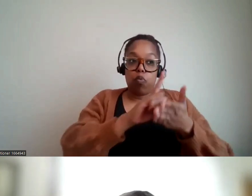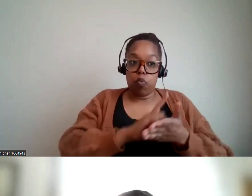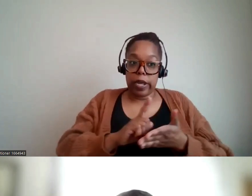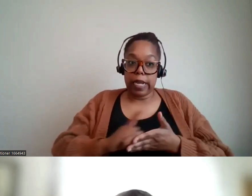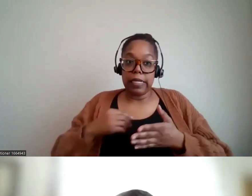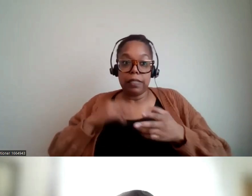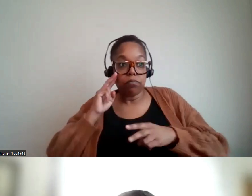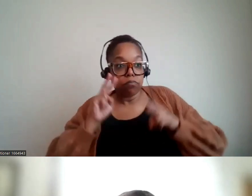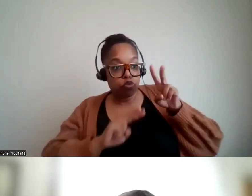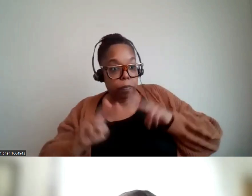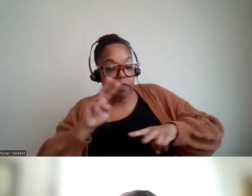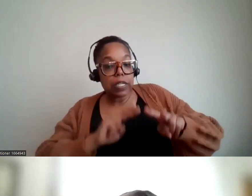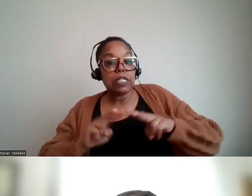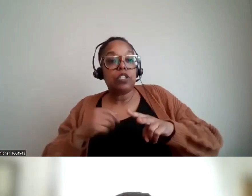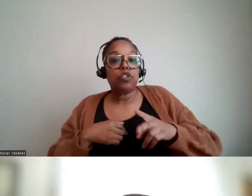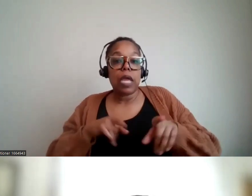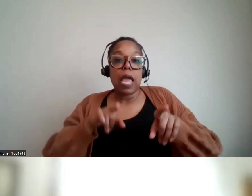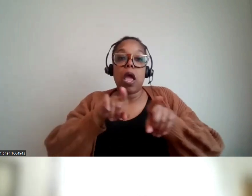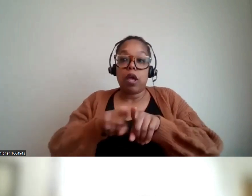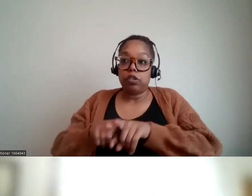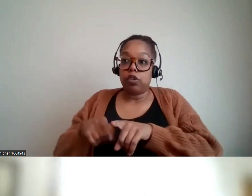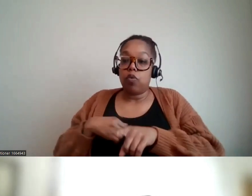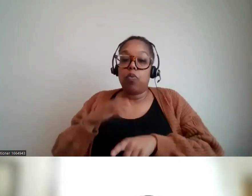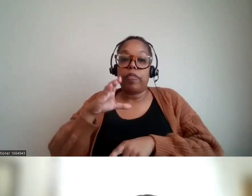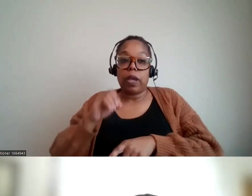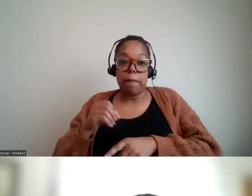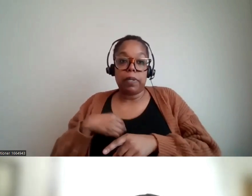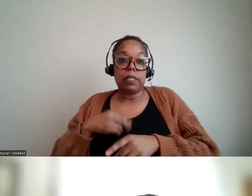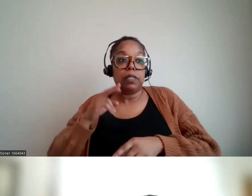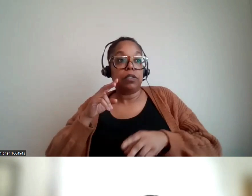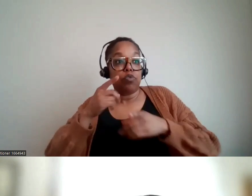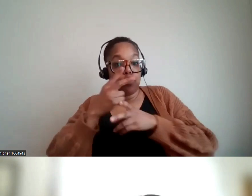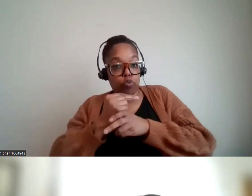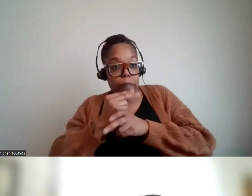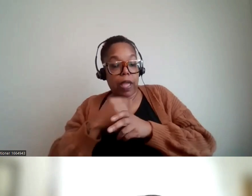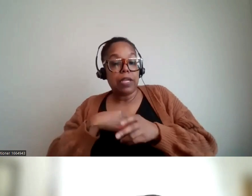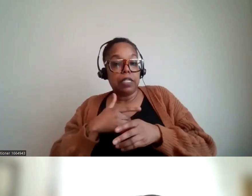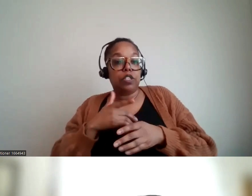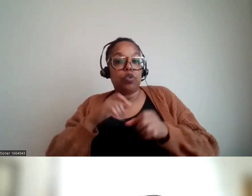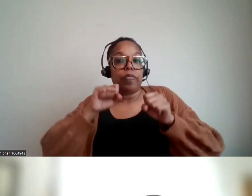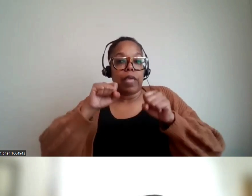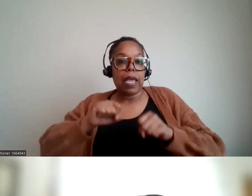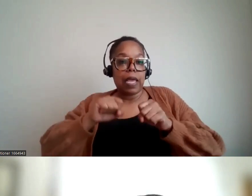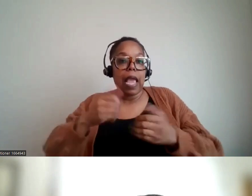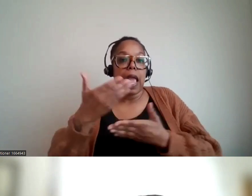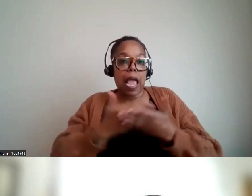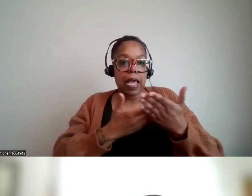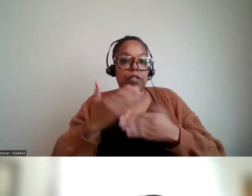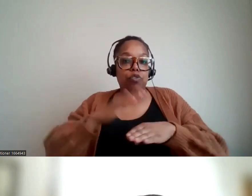are accompanied by supervisors out into the field so that they can get some hands-on training as well. But yeah, we